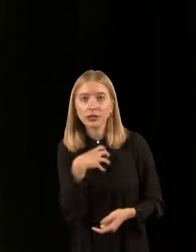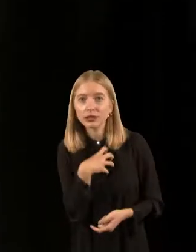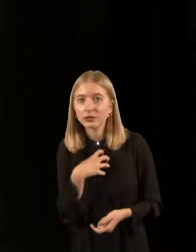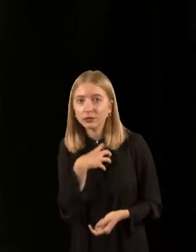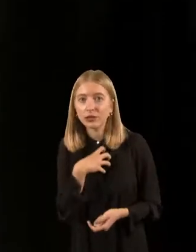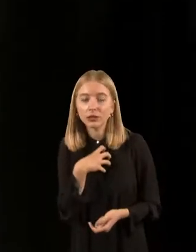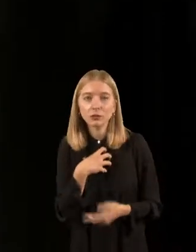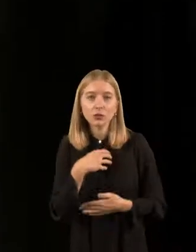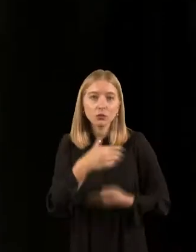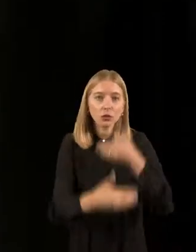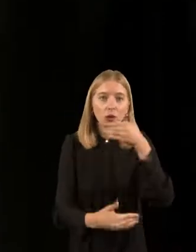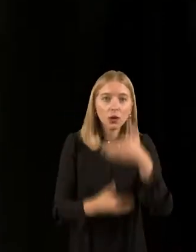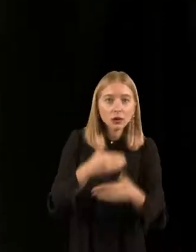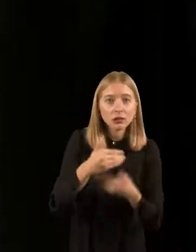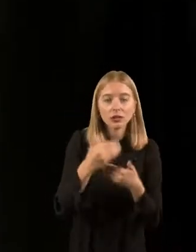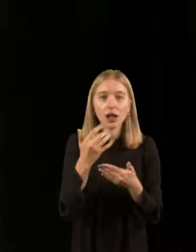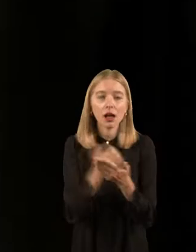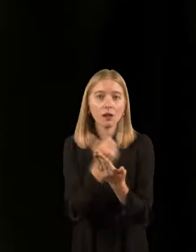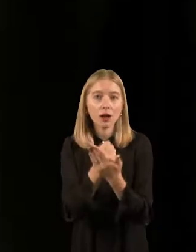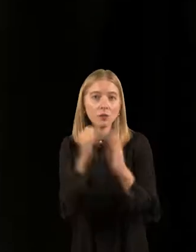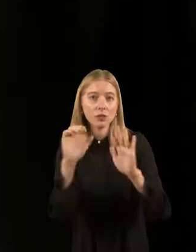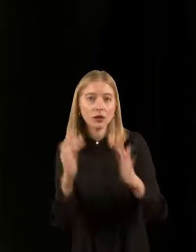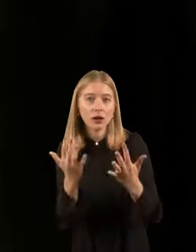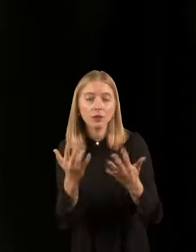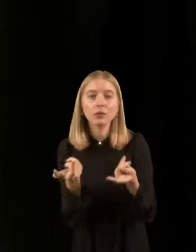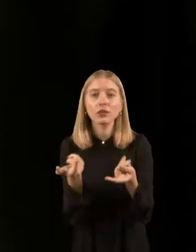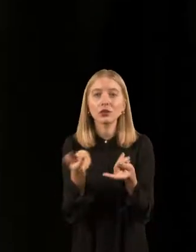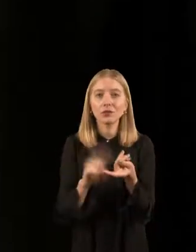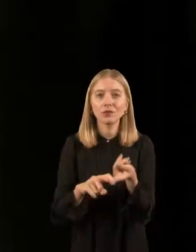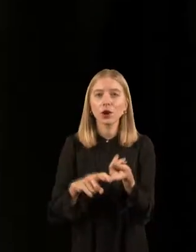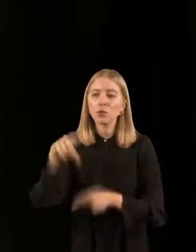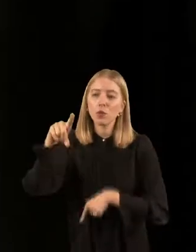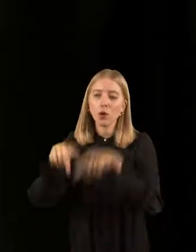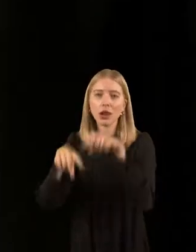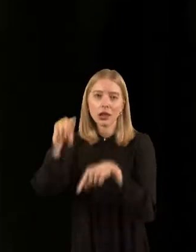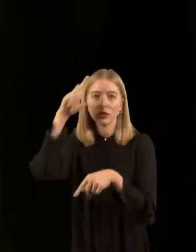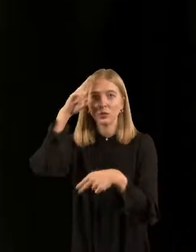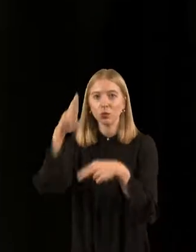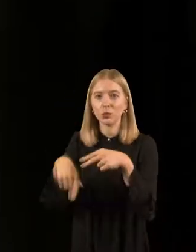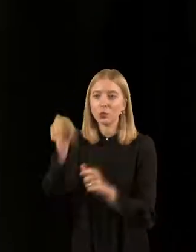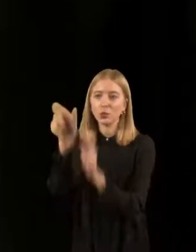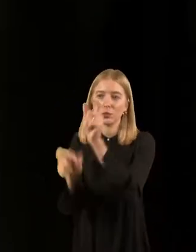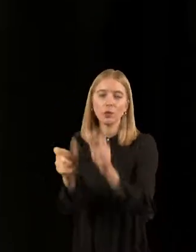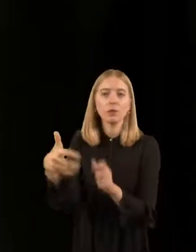But a lot has been done, of course, but